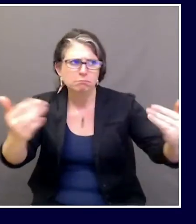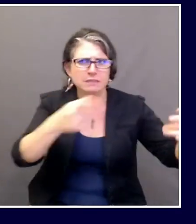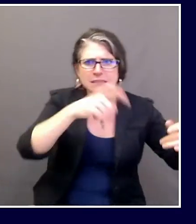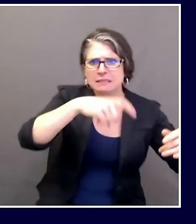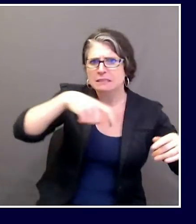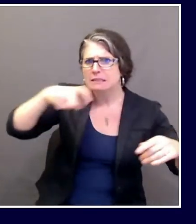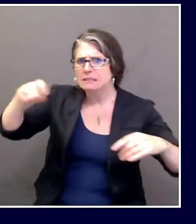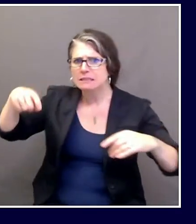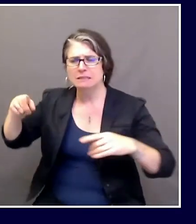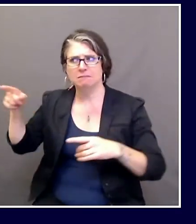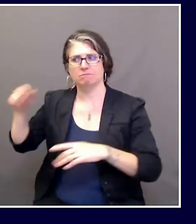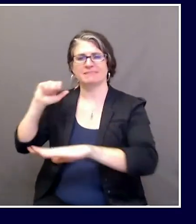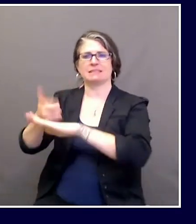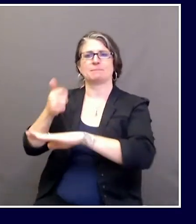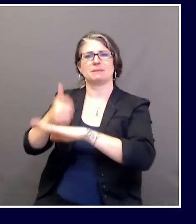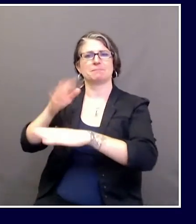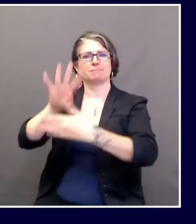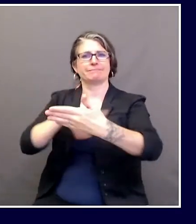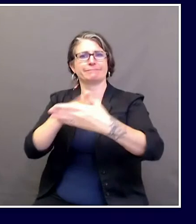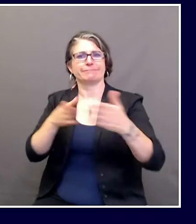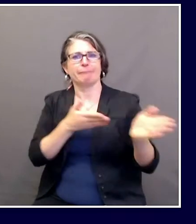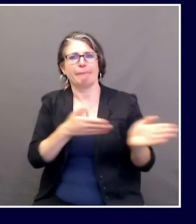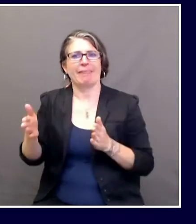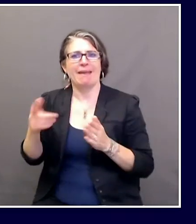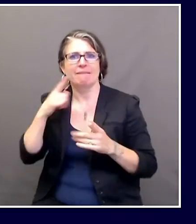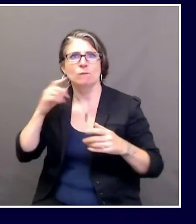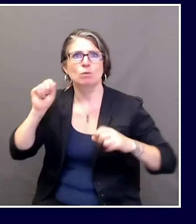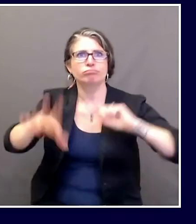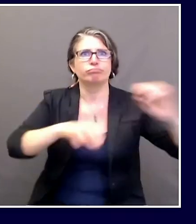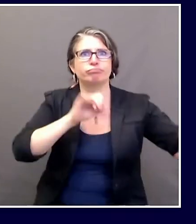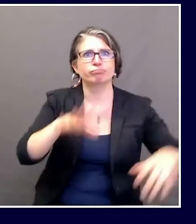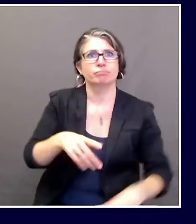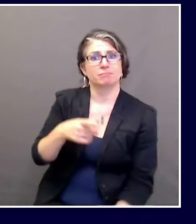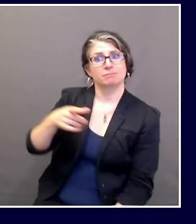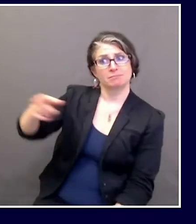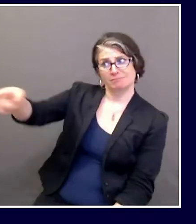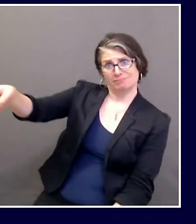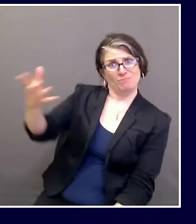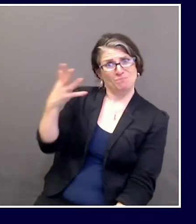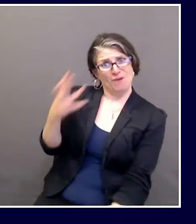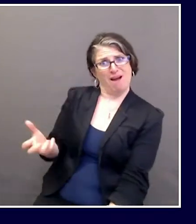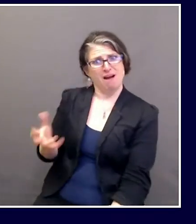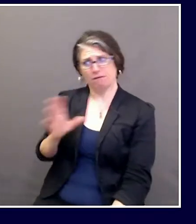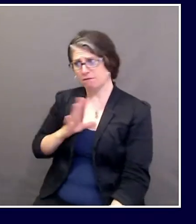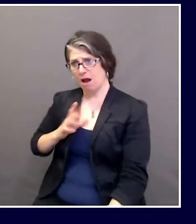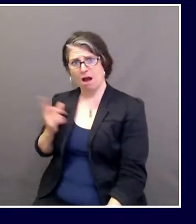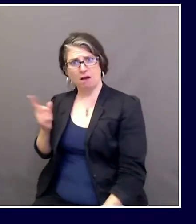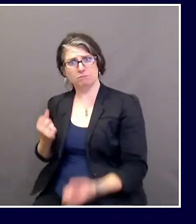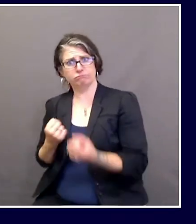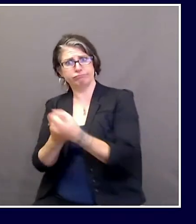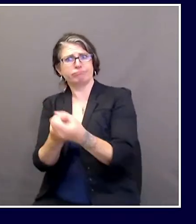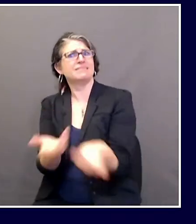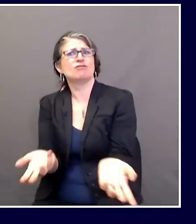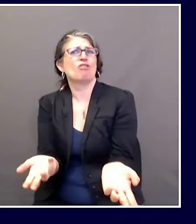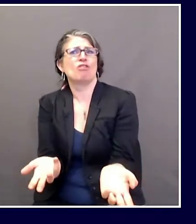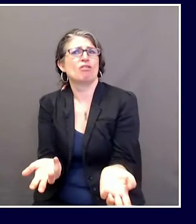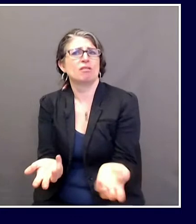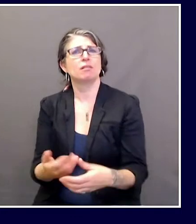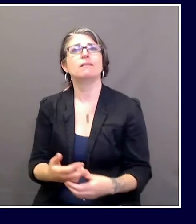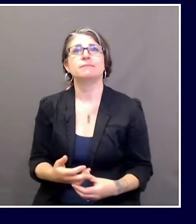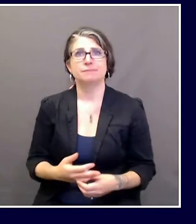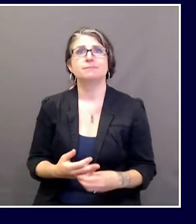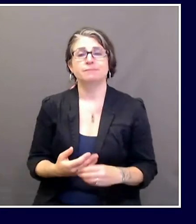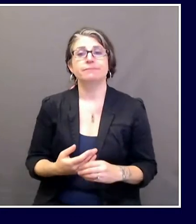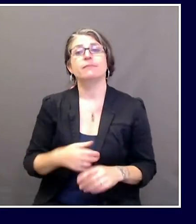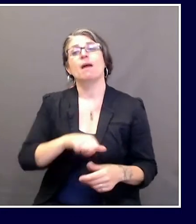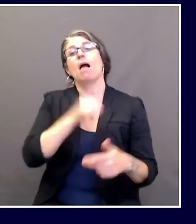then finally, as you noted, in terms of location, we're right now, we're centering on an area that will be somewhat close to Kennedy Park.